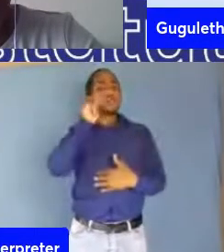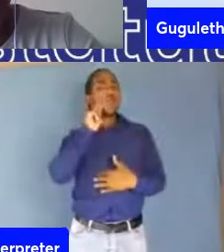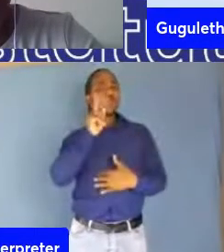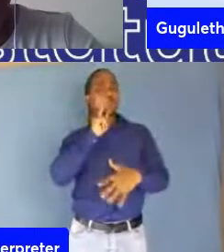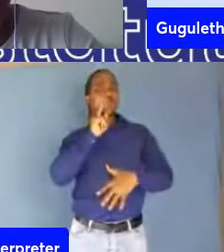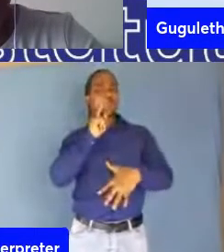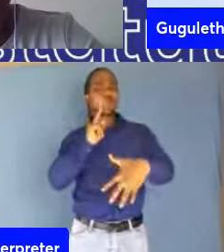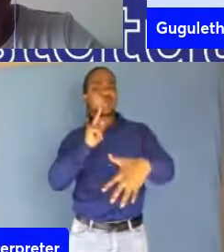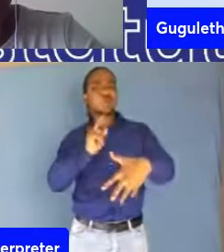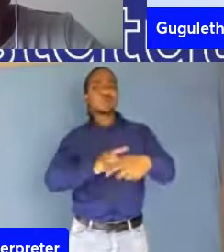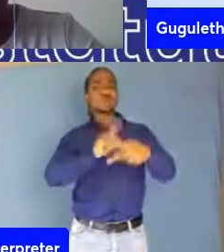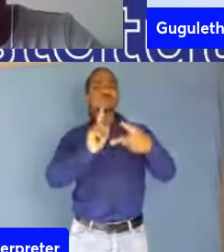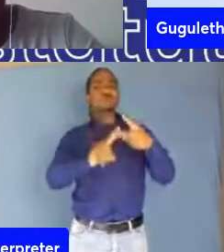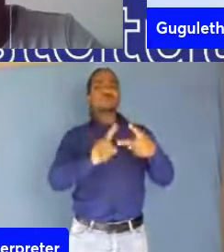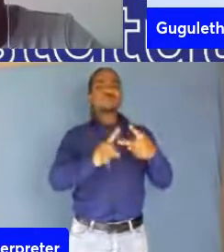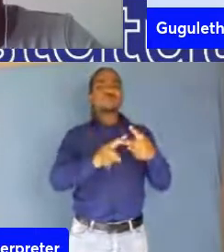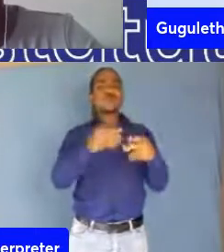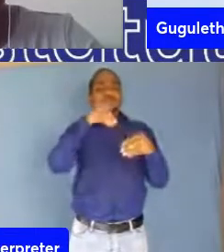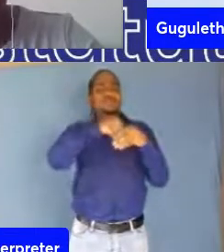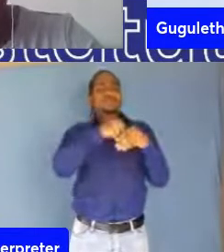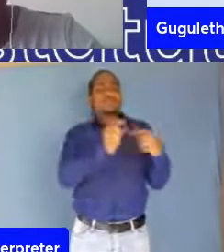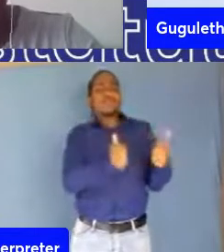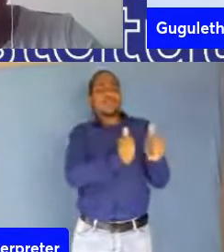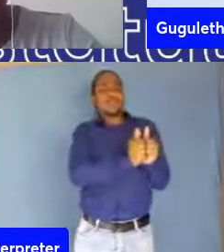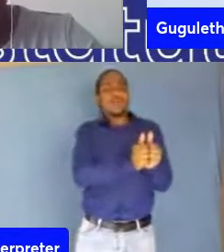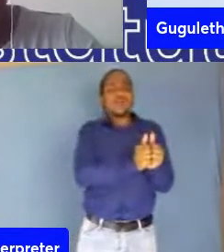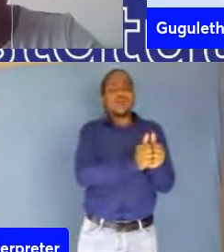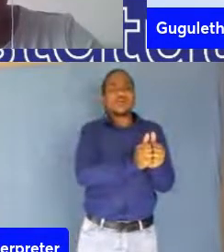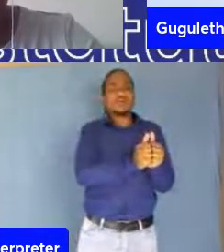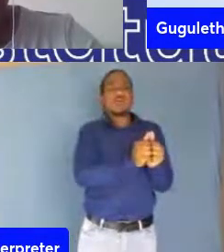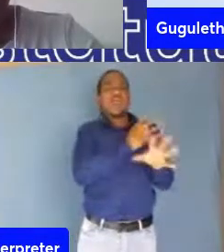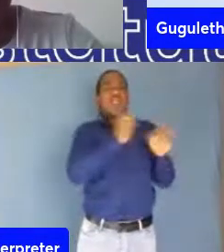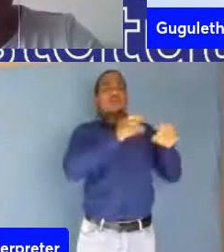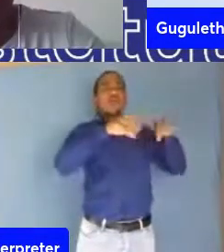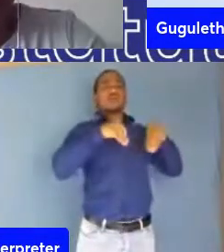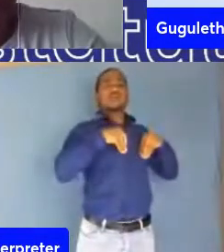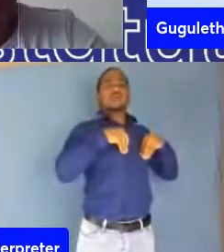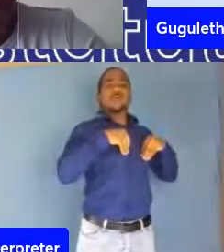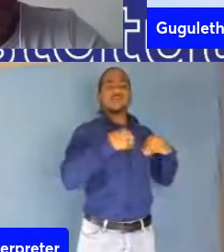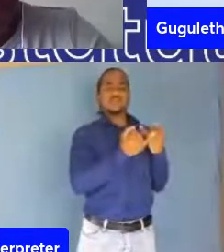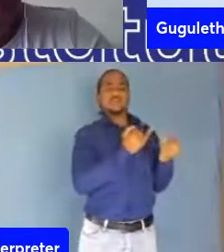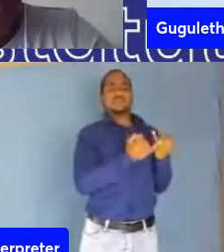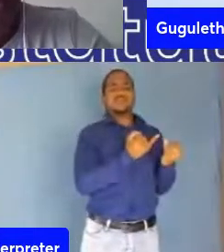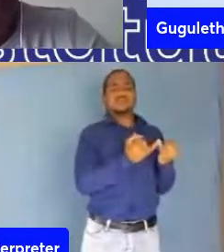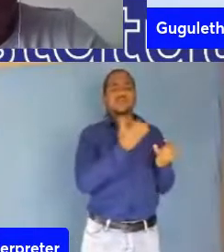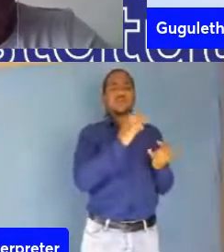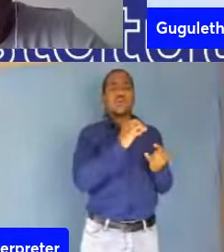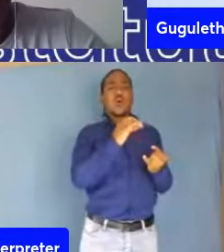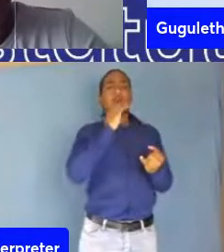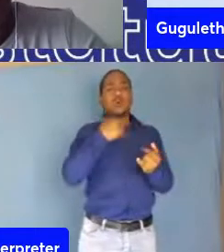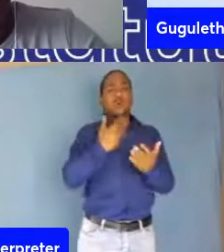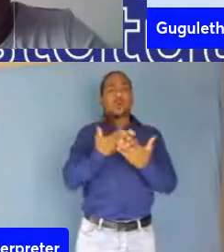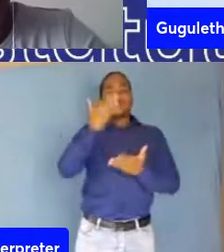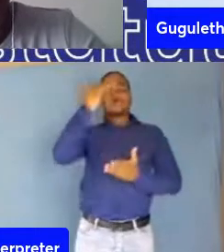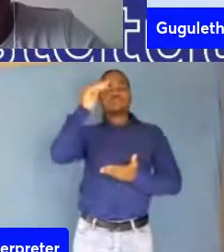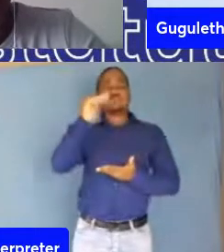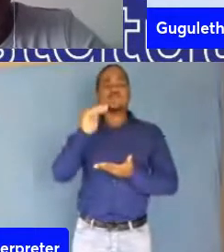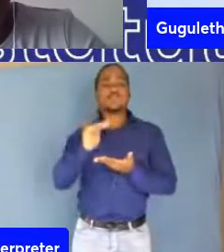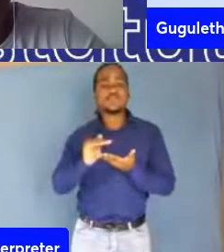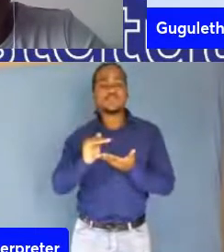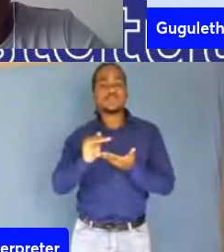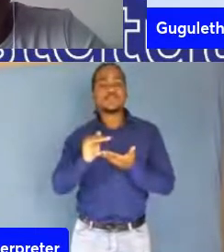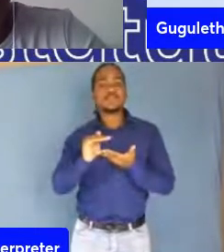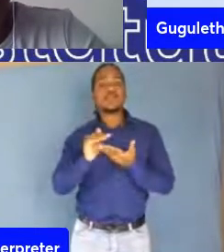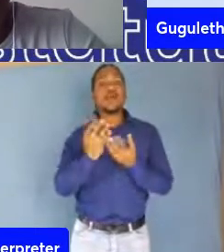you do not give consent, and we say we have decreased the percentage. But as it is today, it is